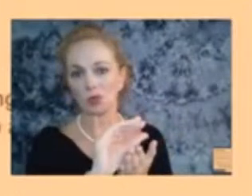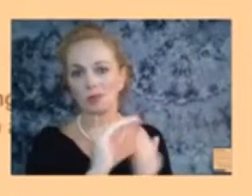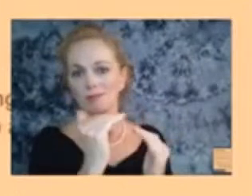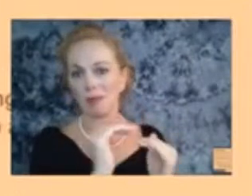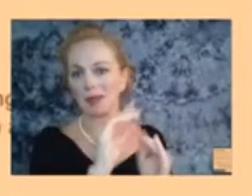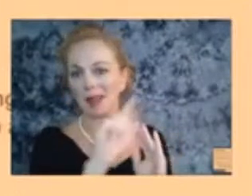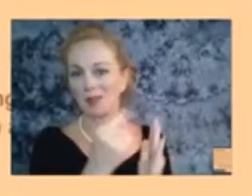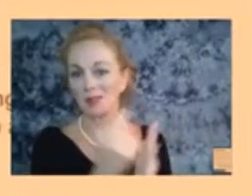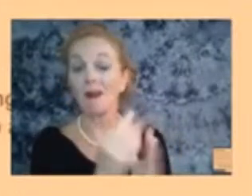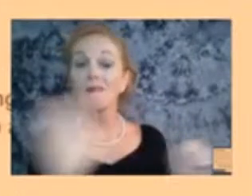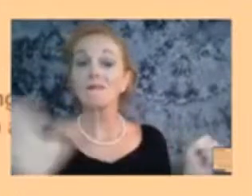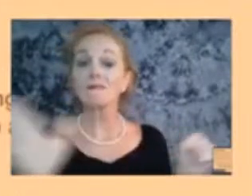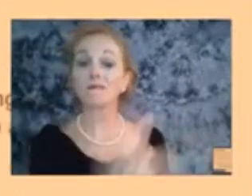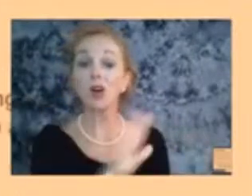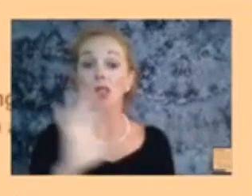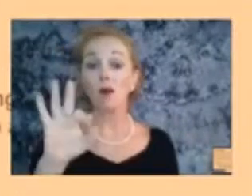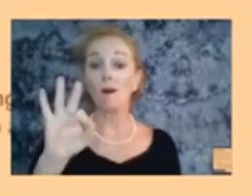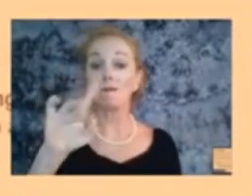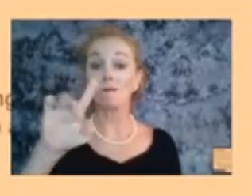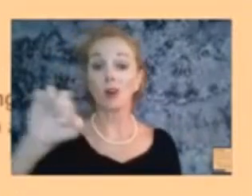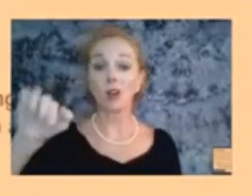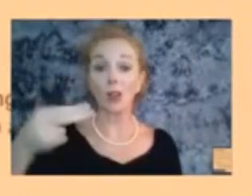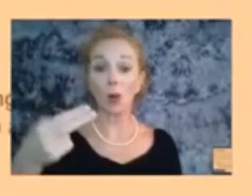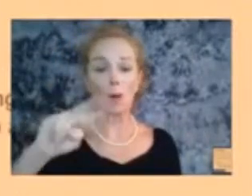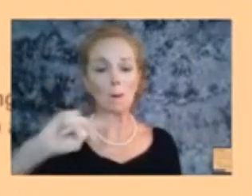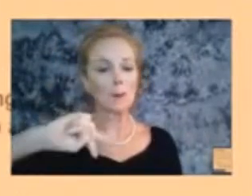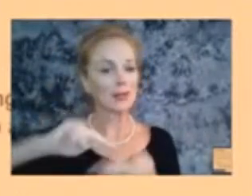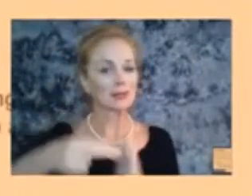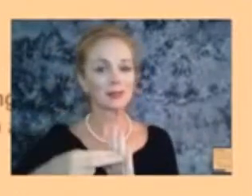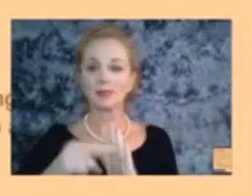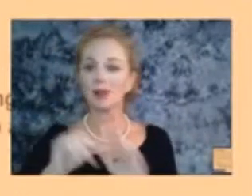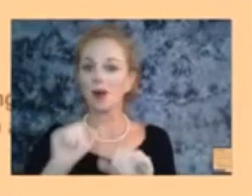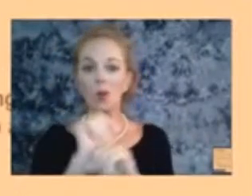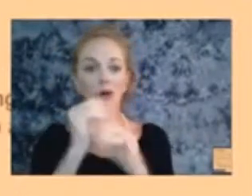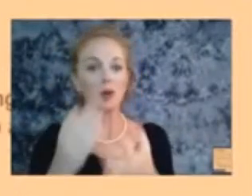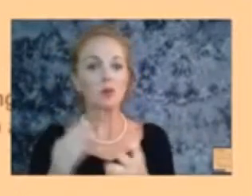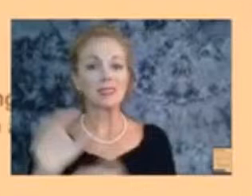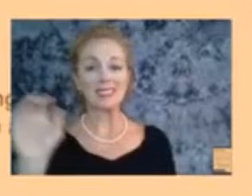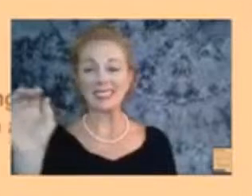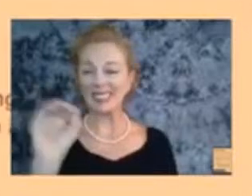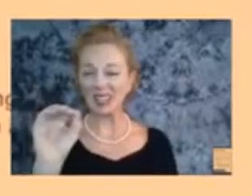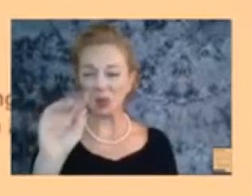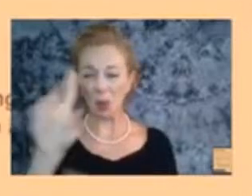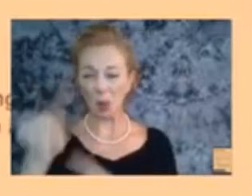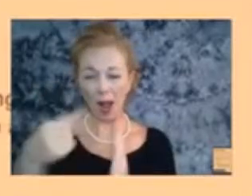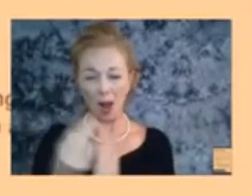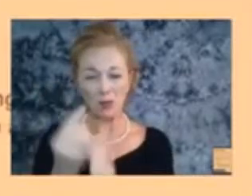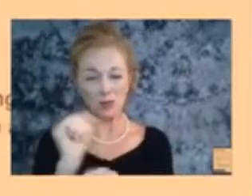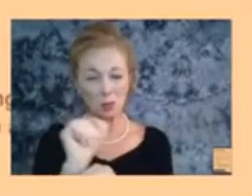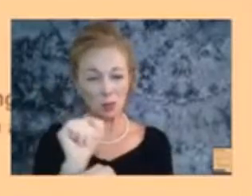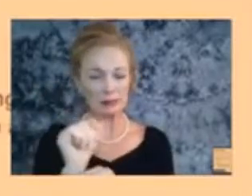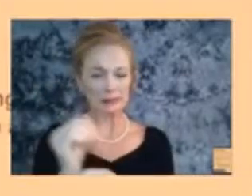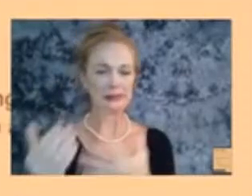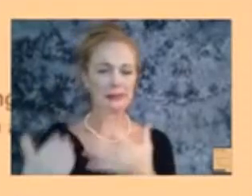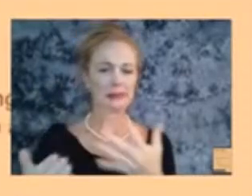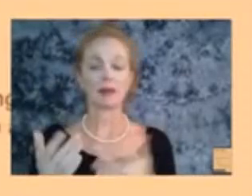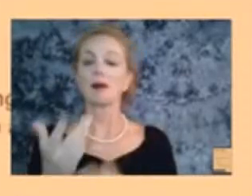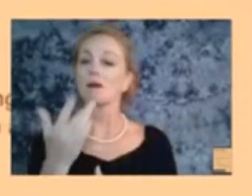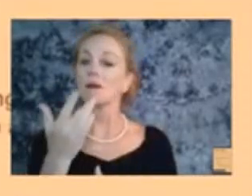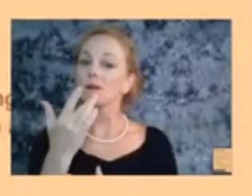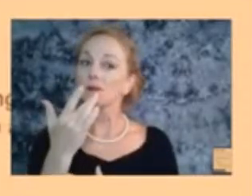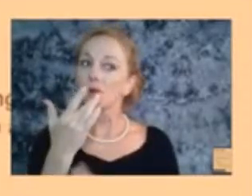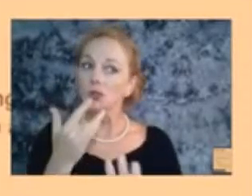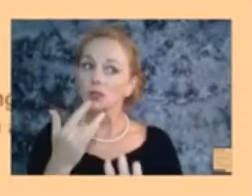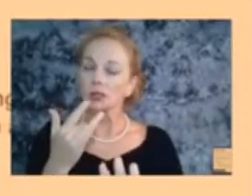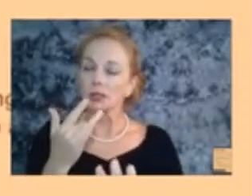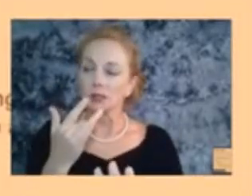that an employee has absolutely 0 hours available to work. Fortunately, we are not anticipating the need to implement